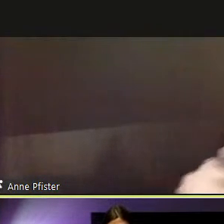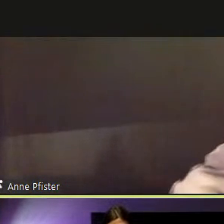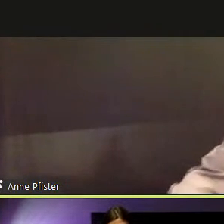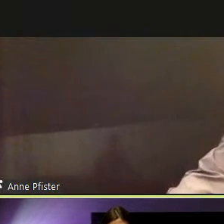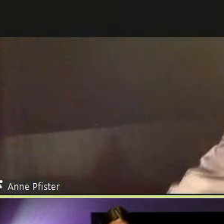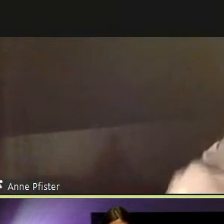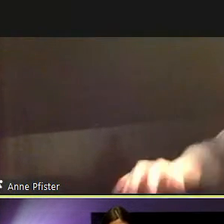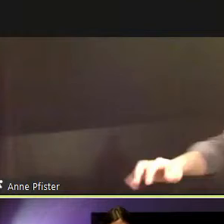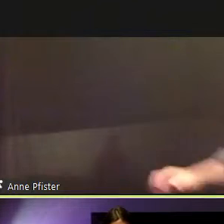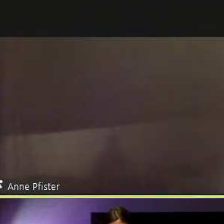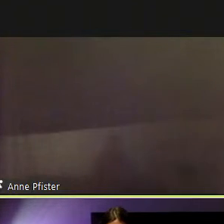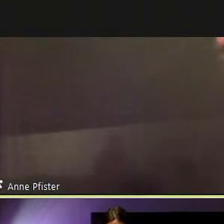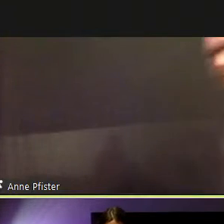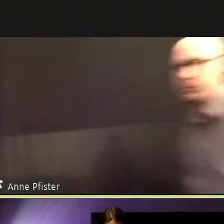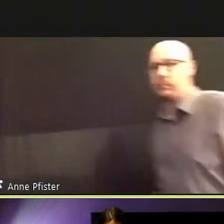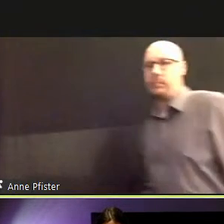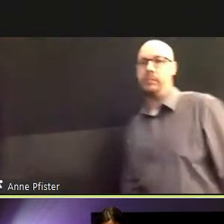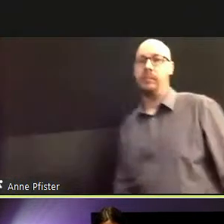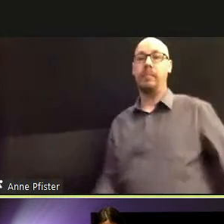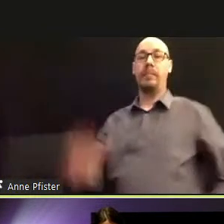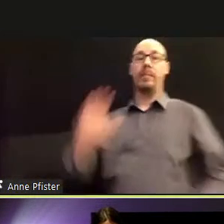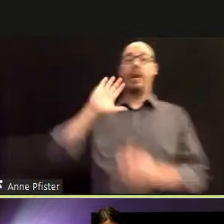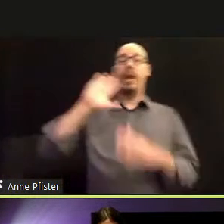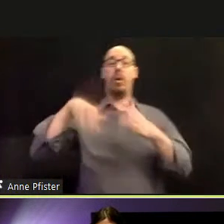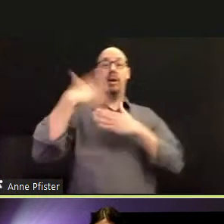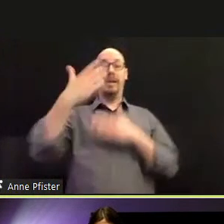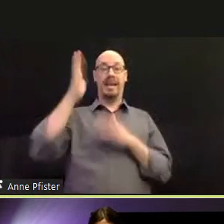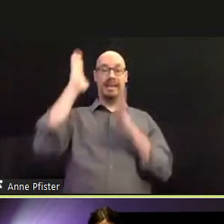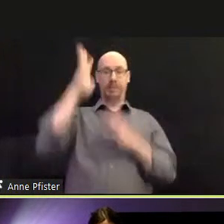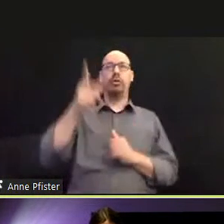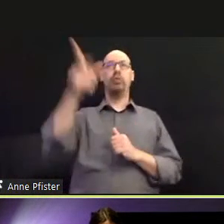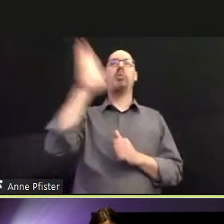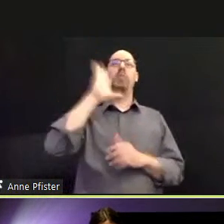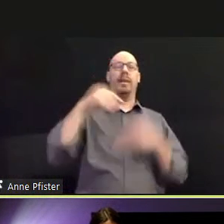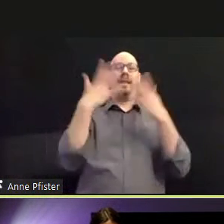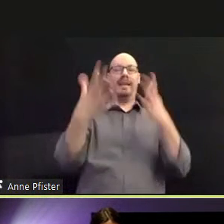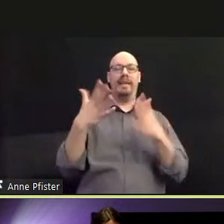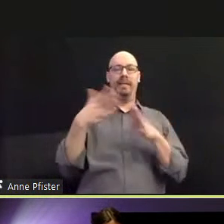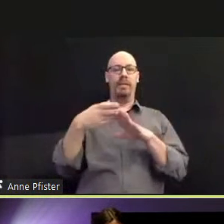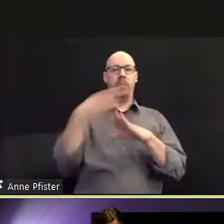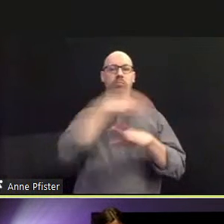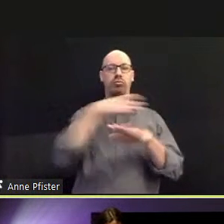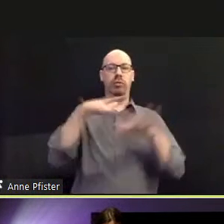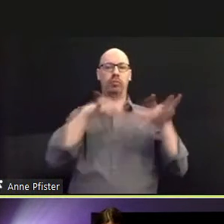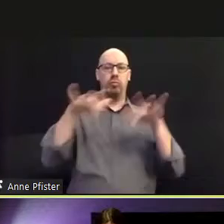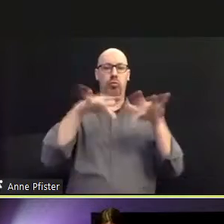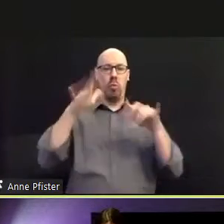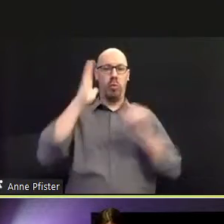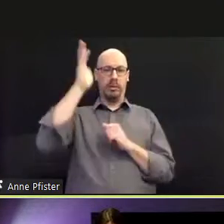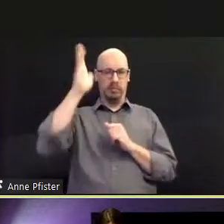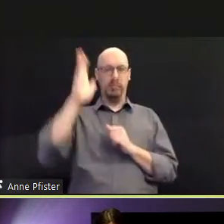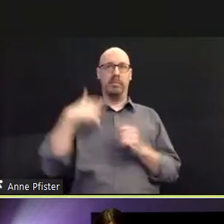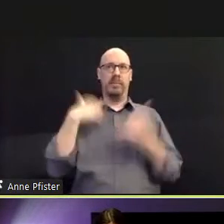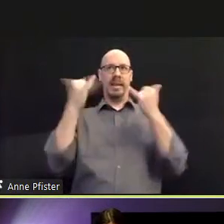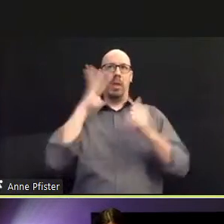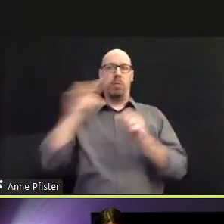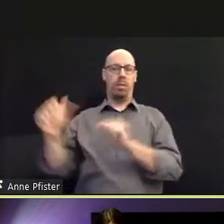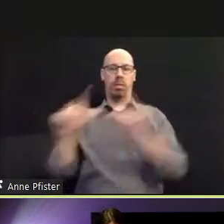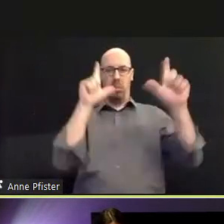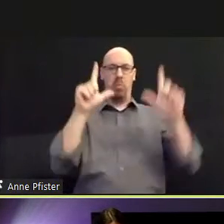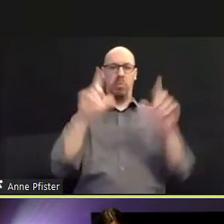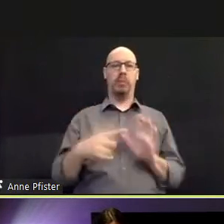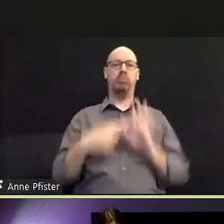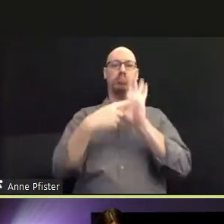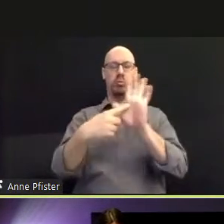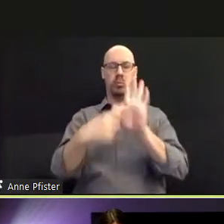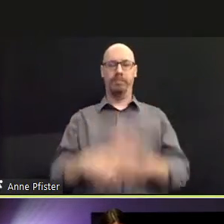And our next speaker will be speaking through a pre-recorded talk, which I will now load and